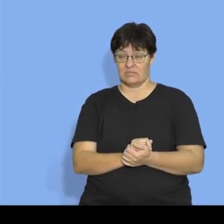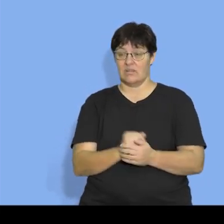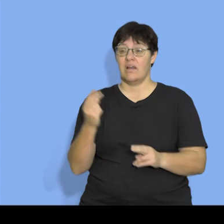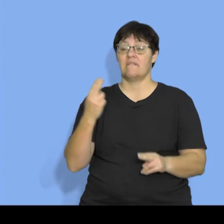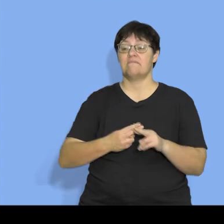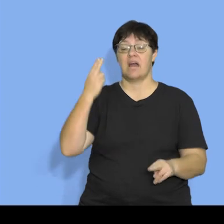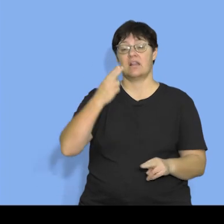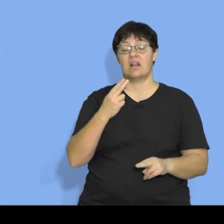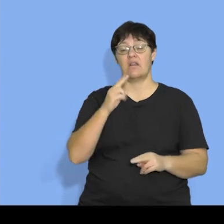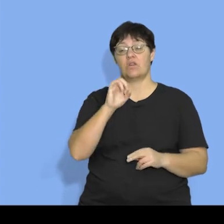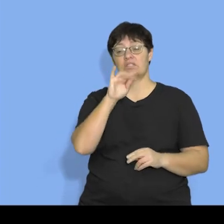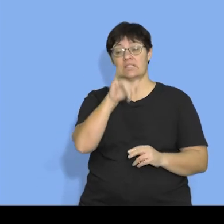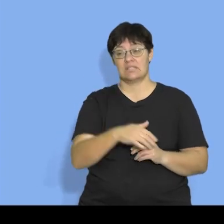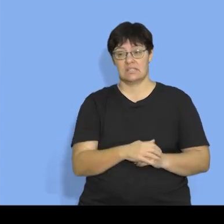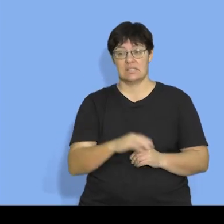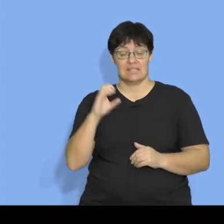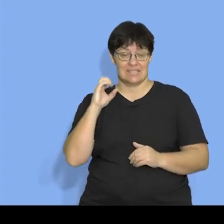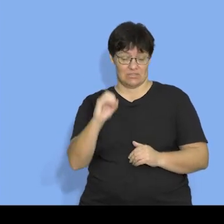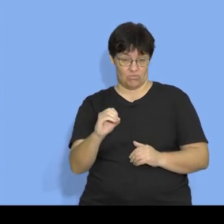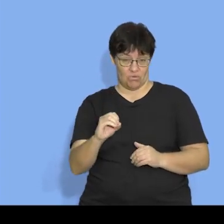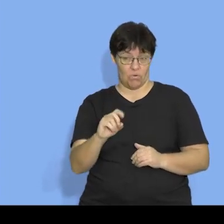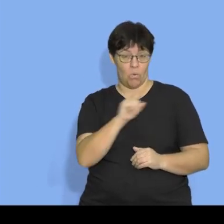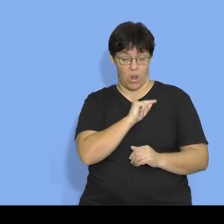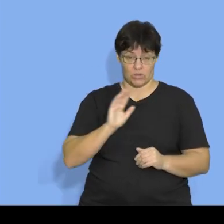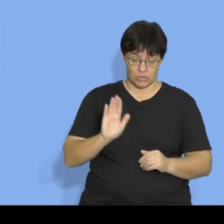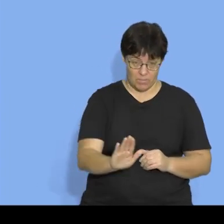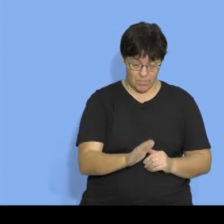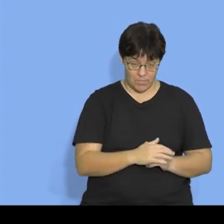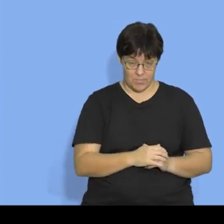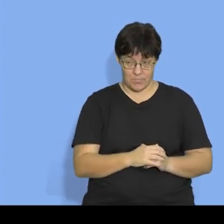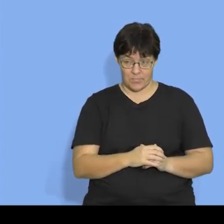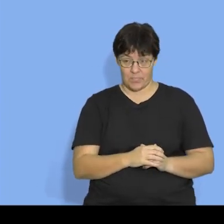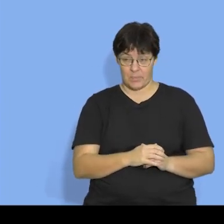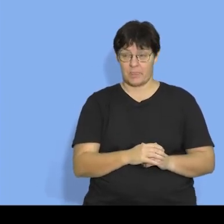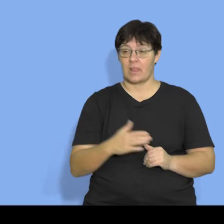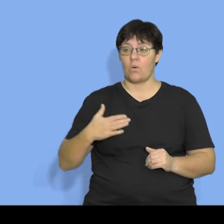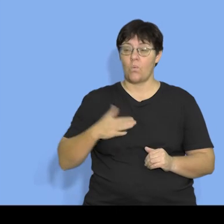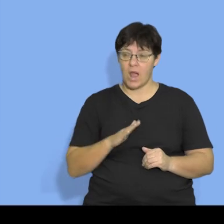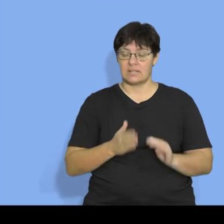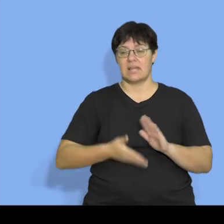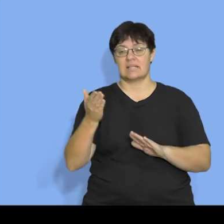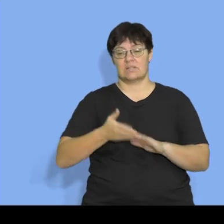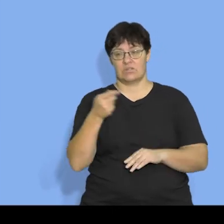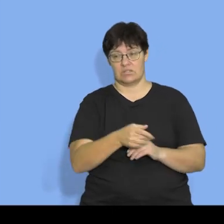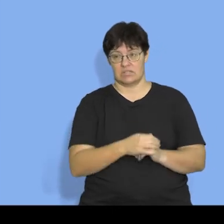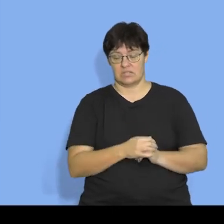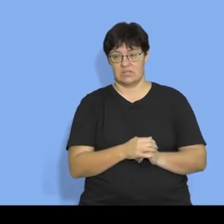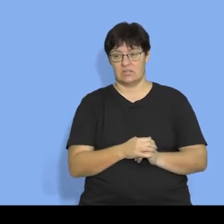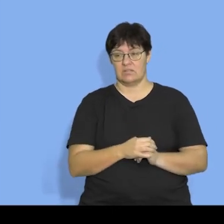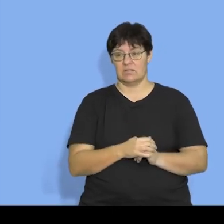And her final velocity is going to be 0 because she stops. They want